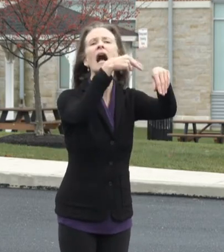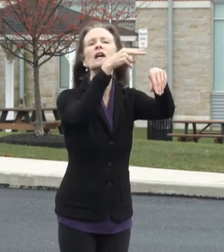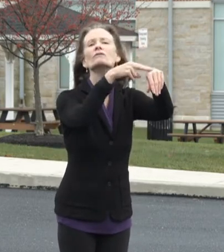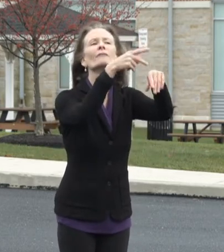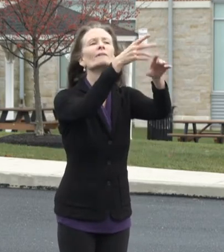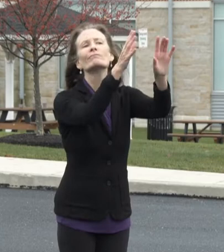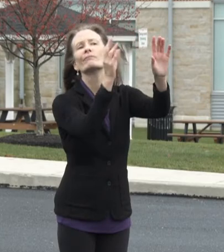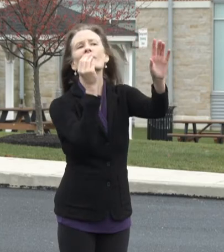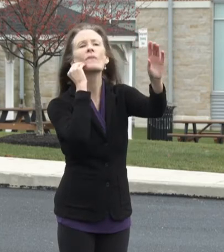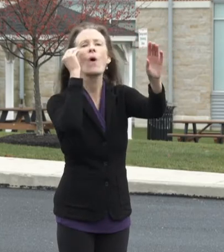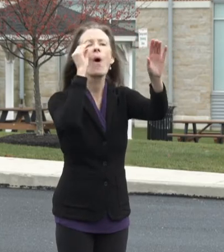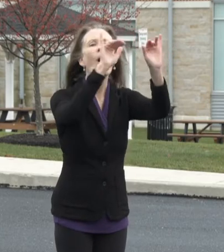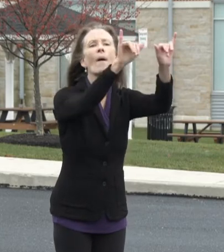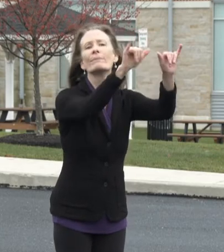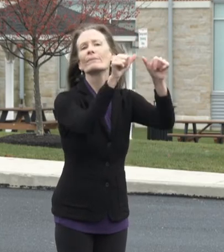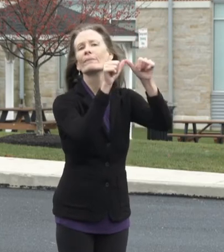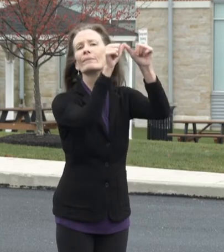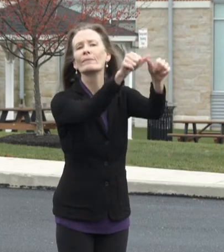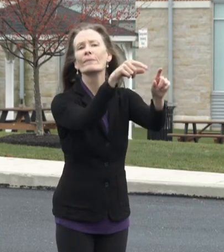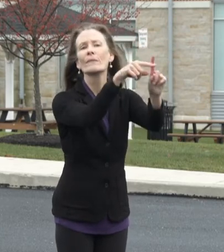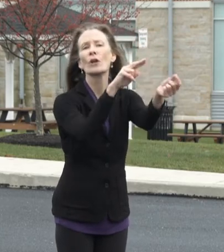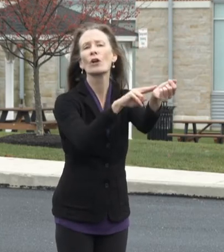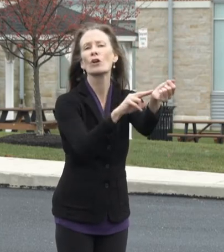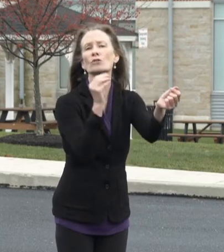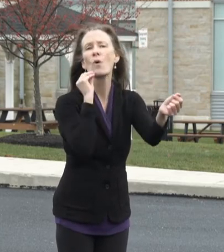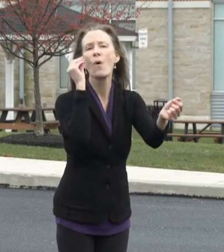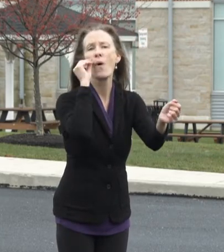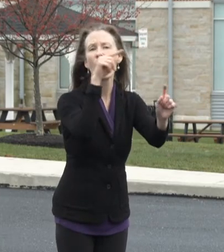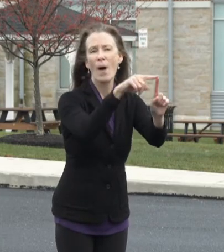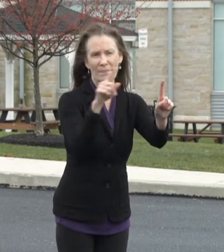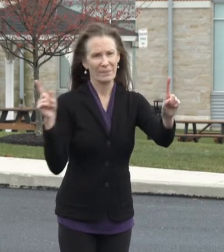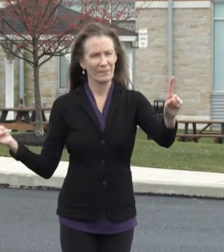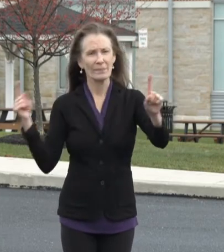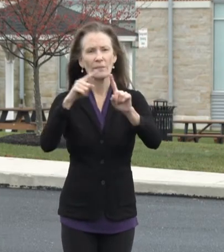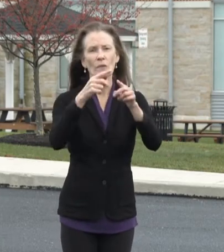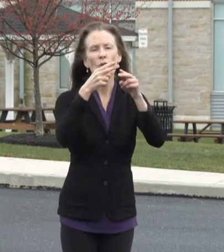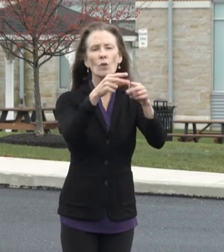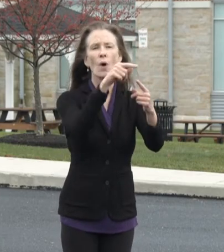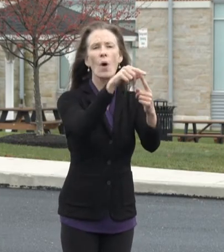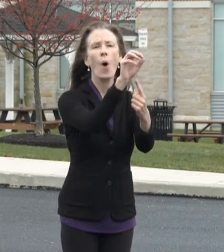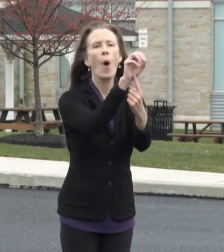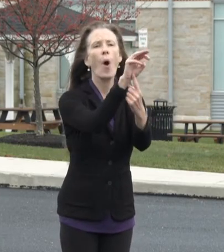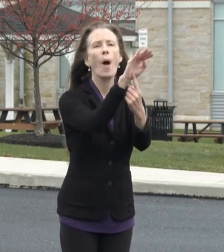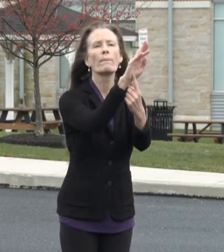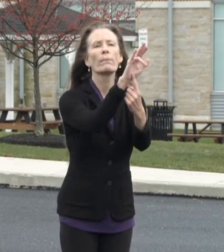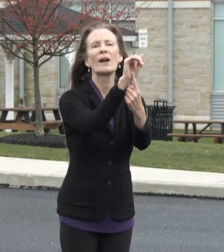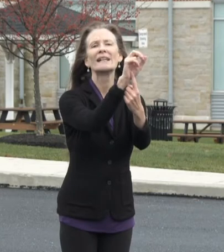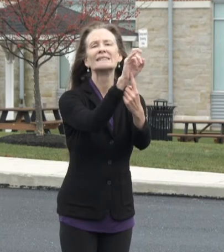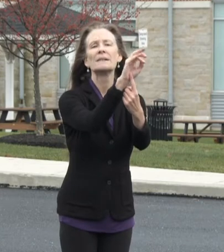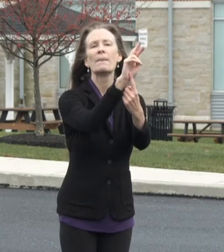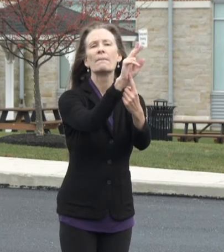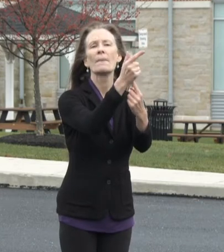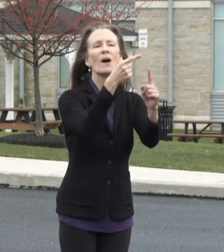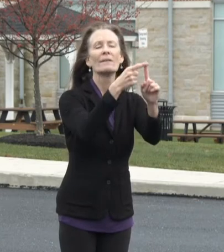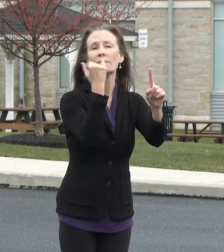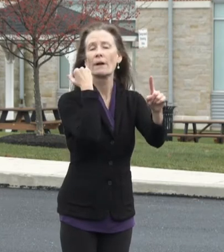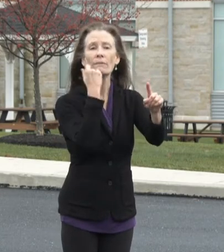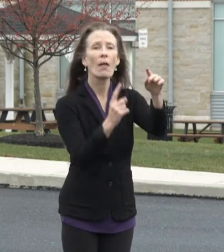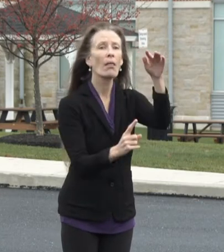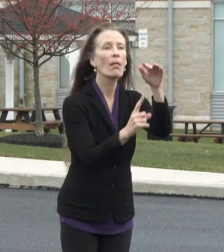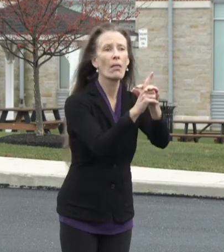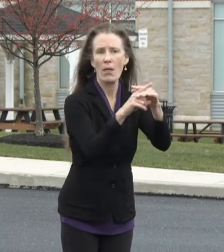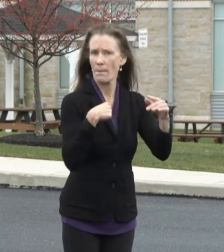of Long-Term Care Ombudsman advocates for residents, helps them to understand their rights, and ensures that they have a